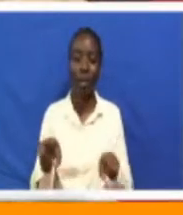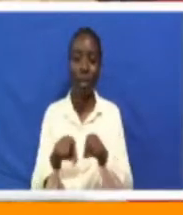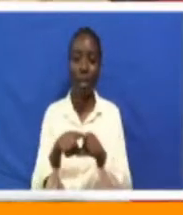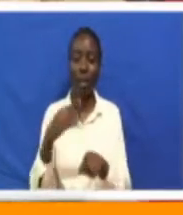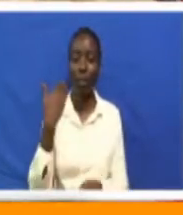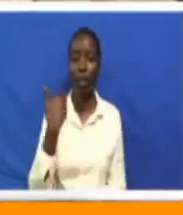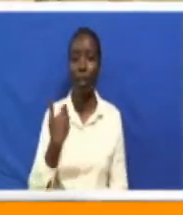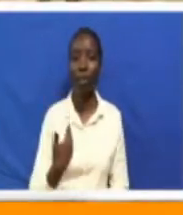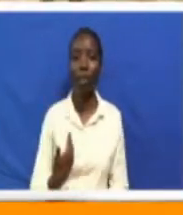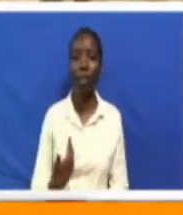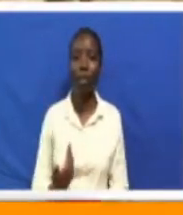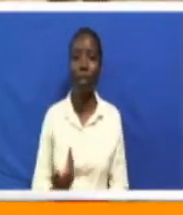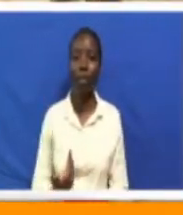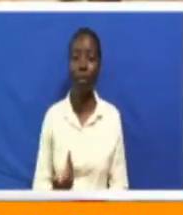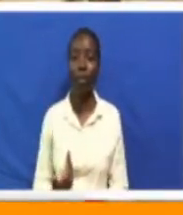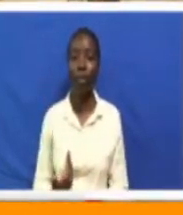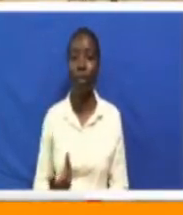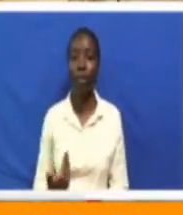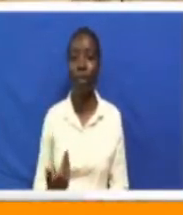foreign